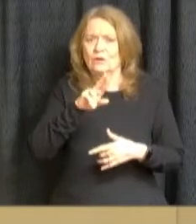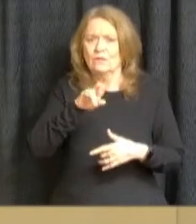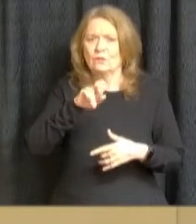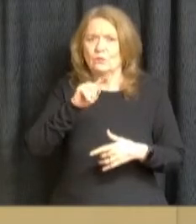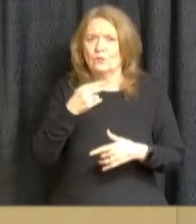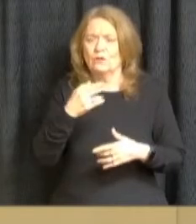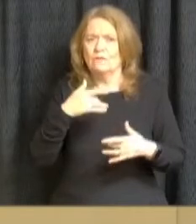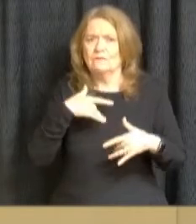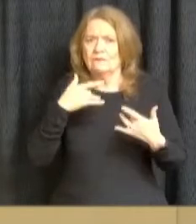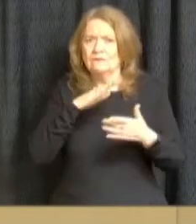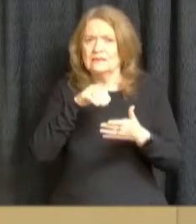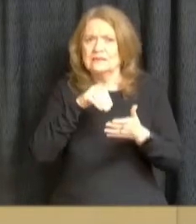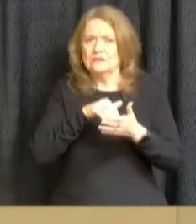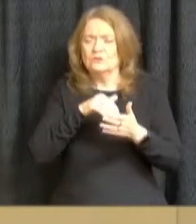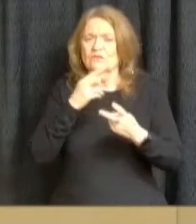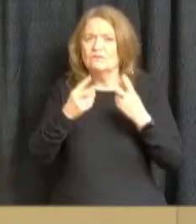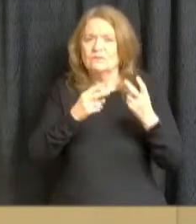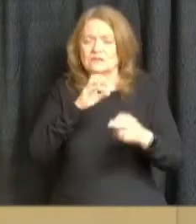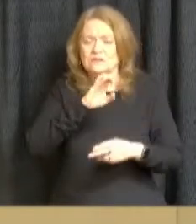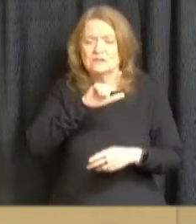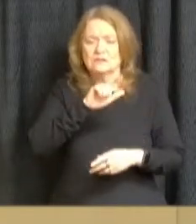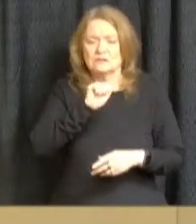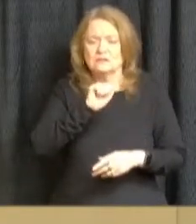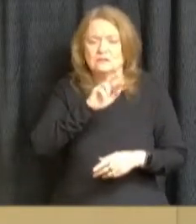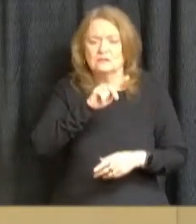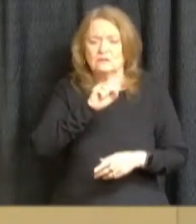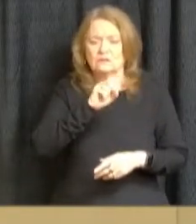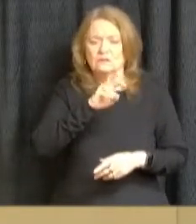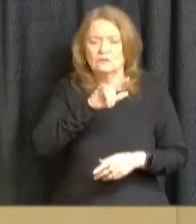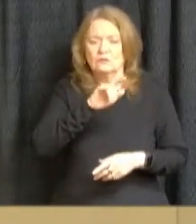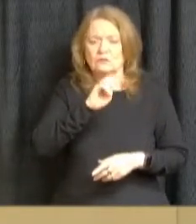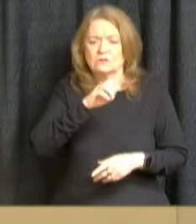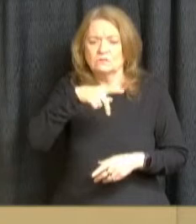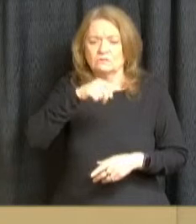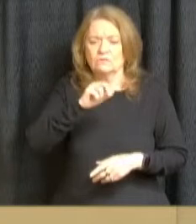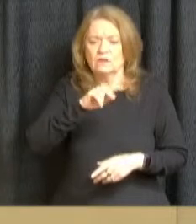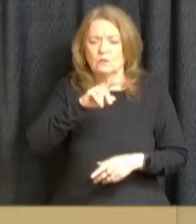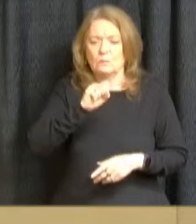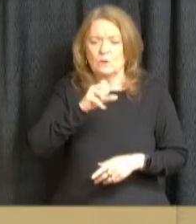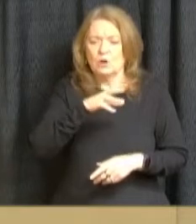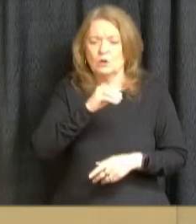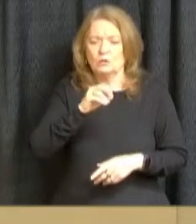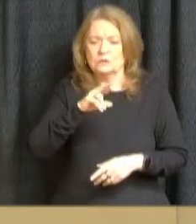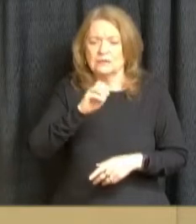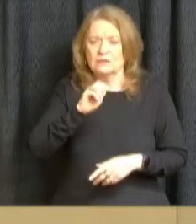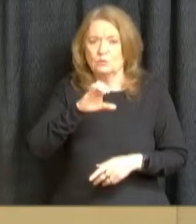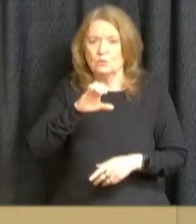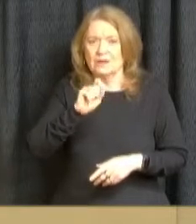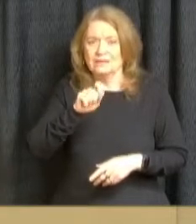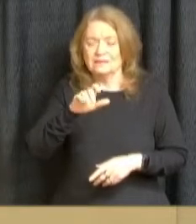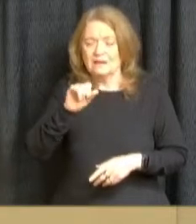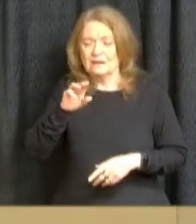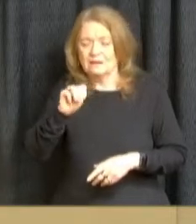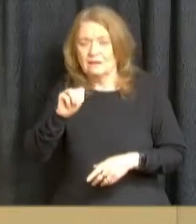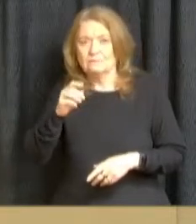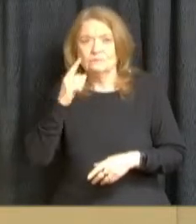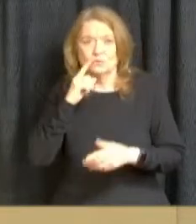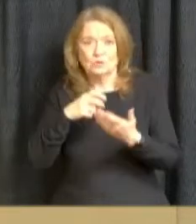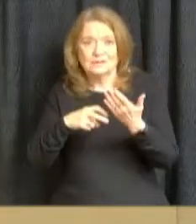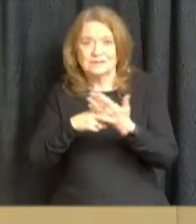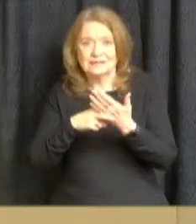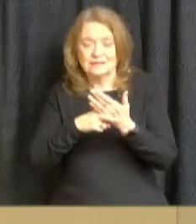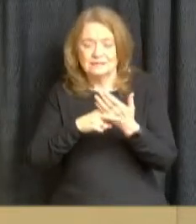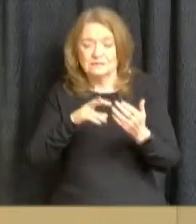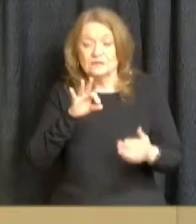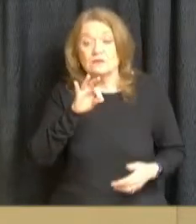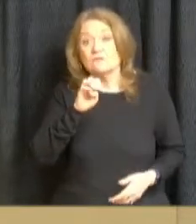You can visit clarksvilleparksrec.com to get yours before the event sells out. On February 18th, please